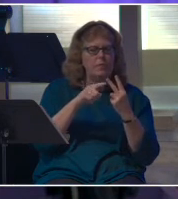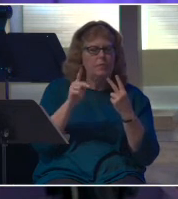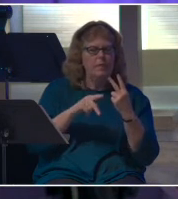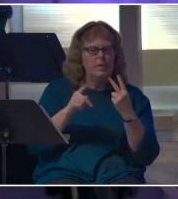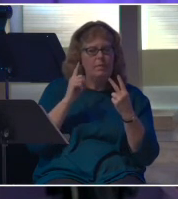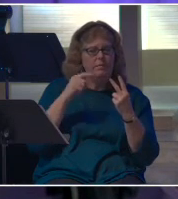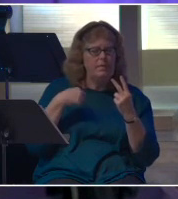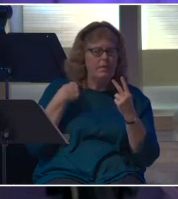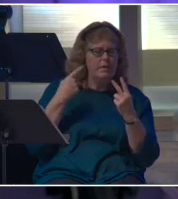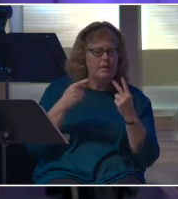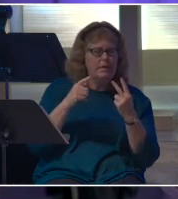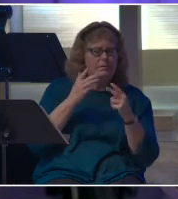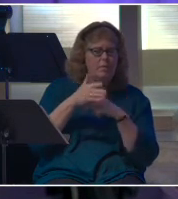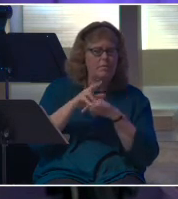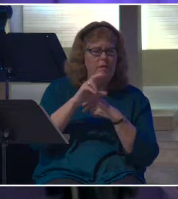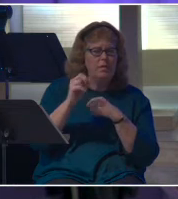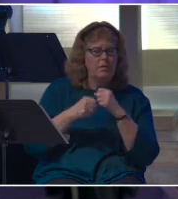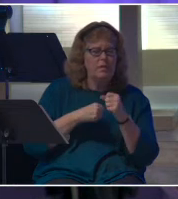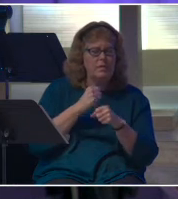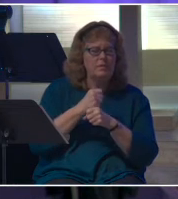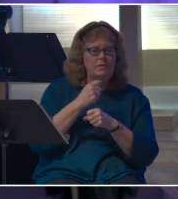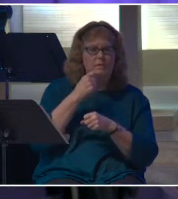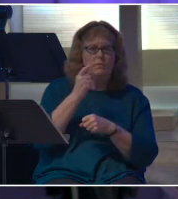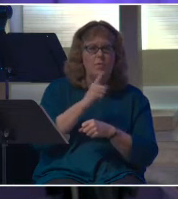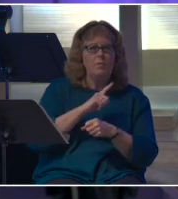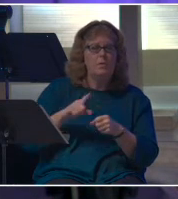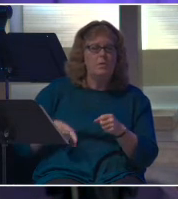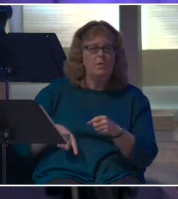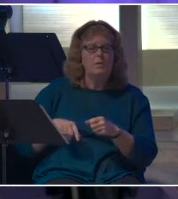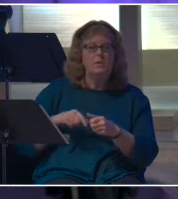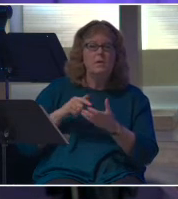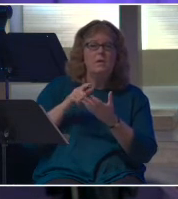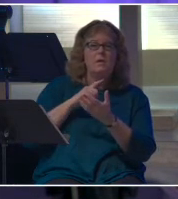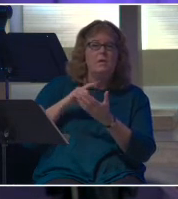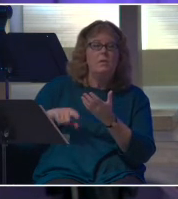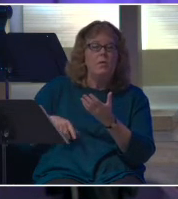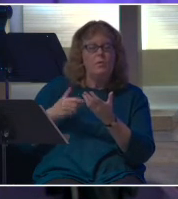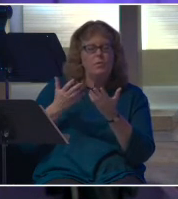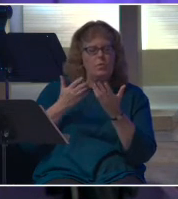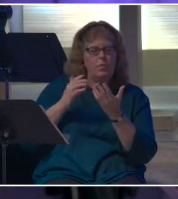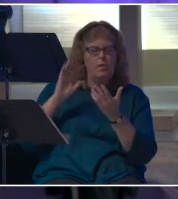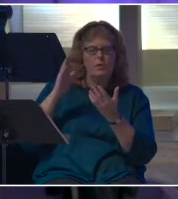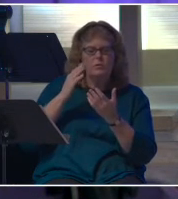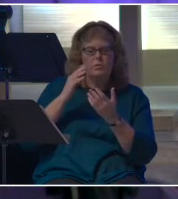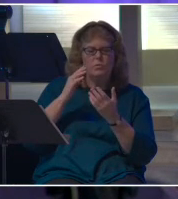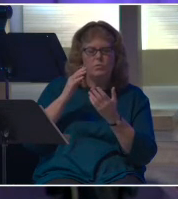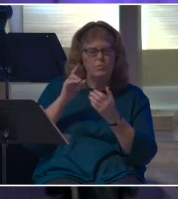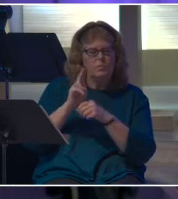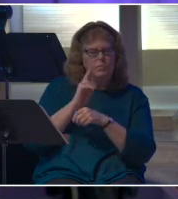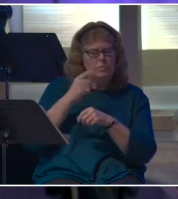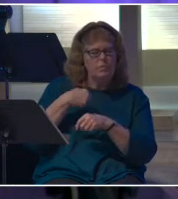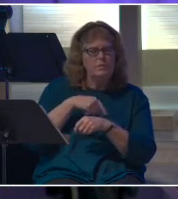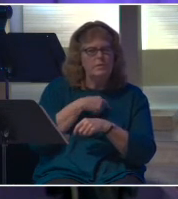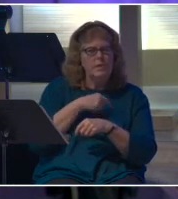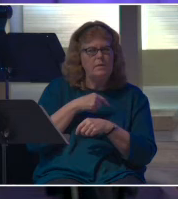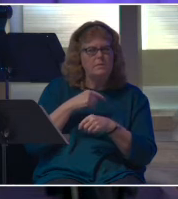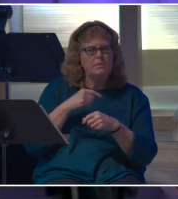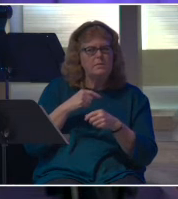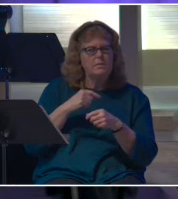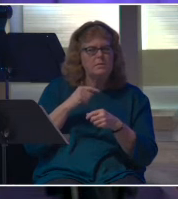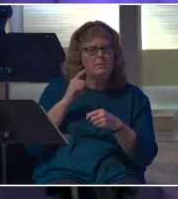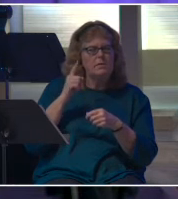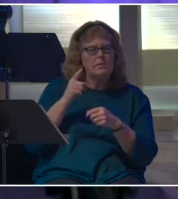the last 30 plus years have simply said to the Lord, Lord, we want to be your vessel. And so as